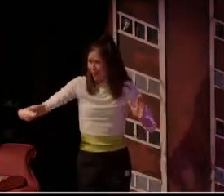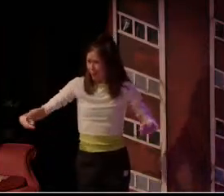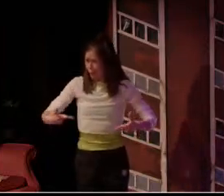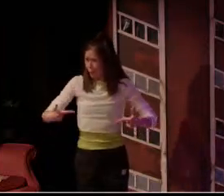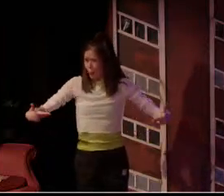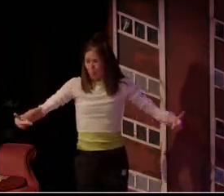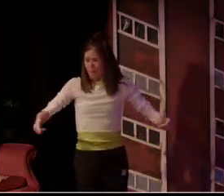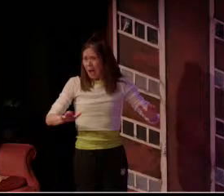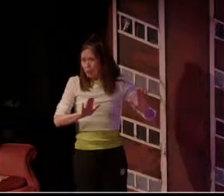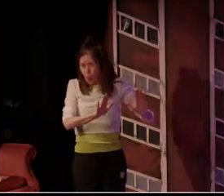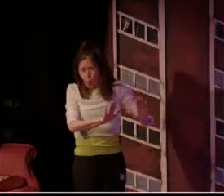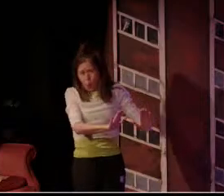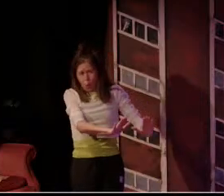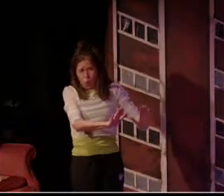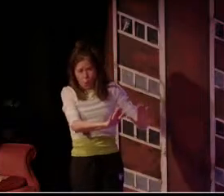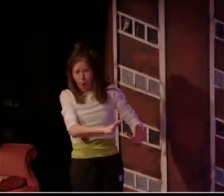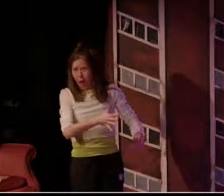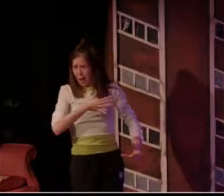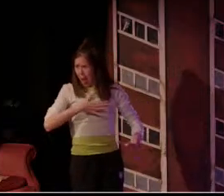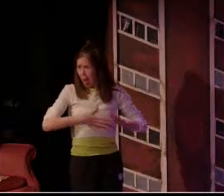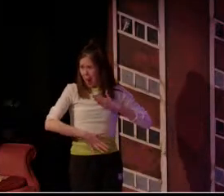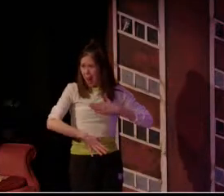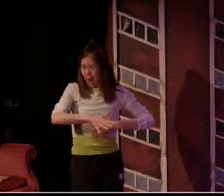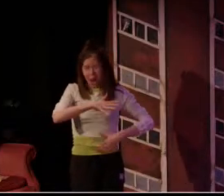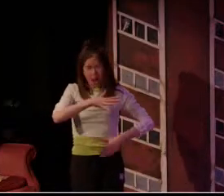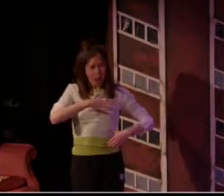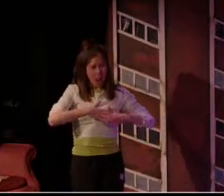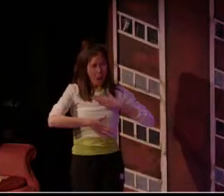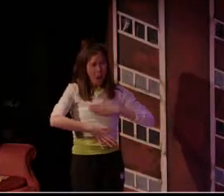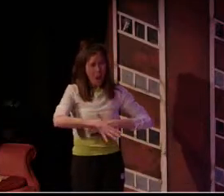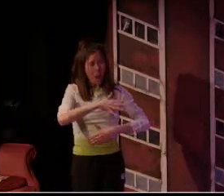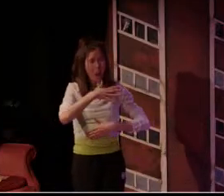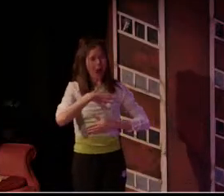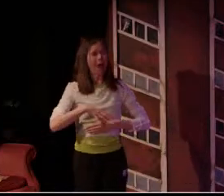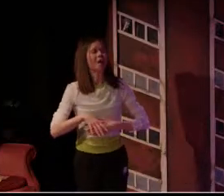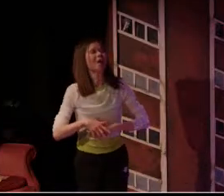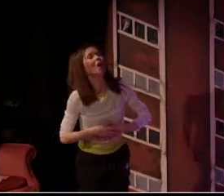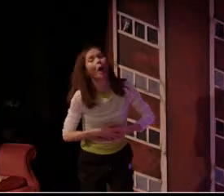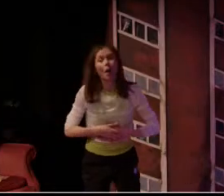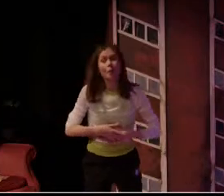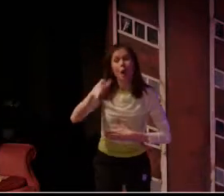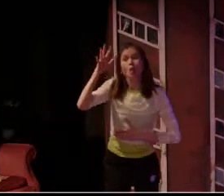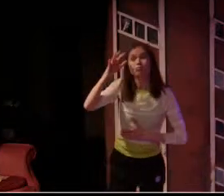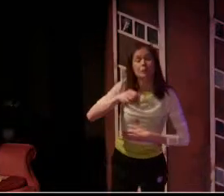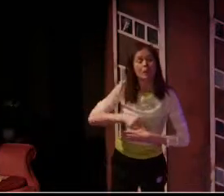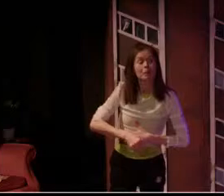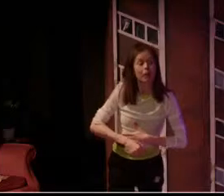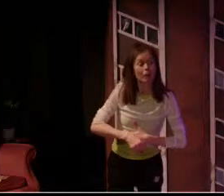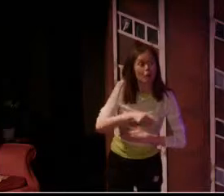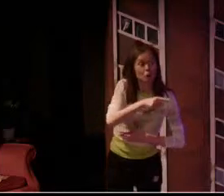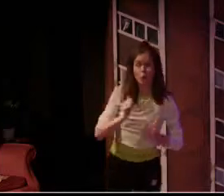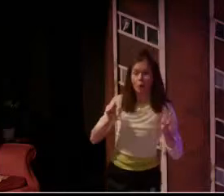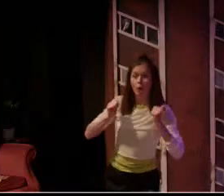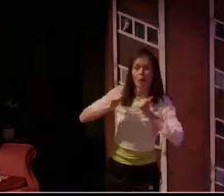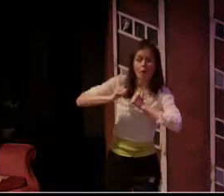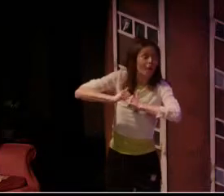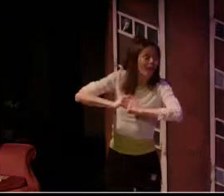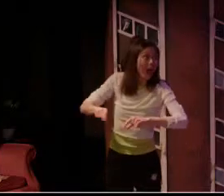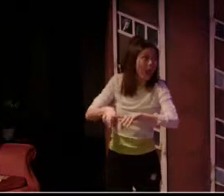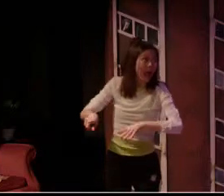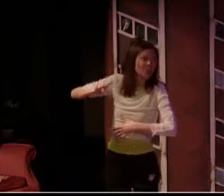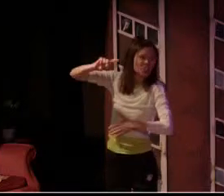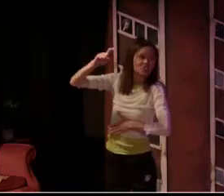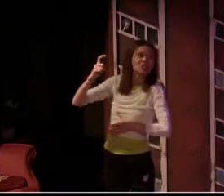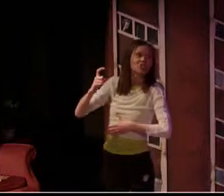shows clearly through it did not confirm you as a simple shepherd who would not